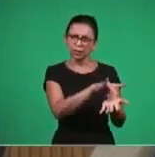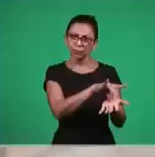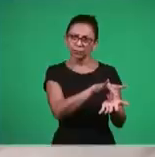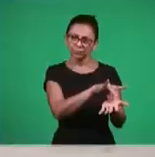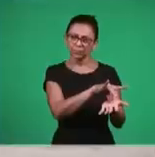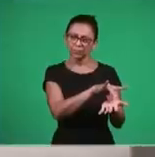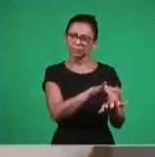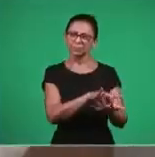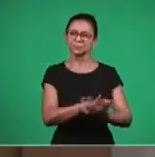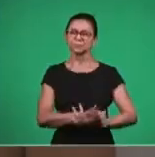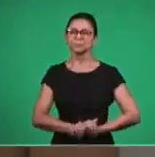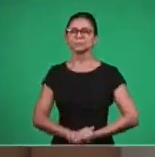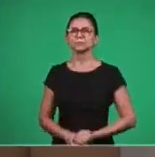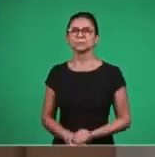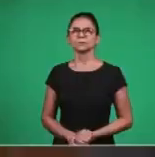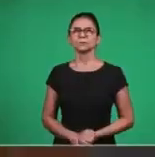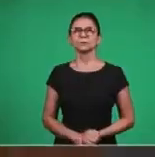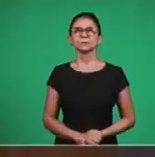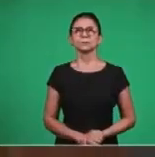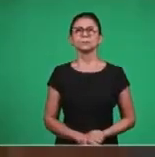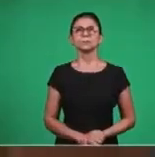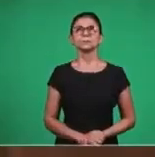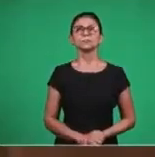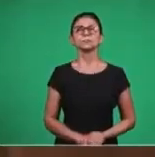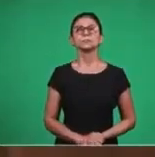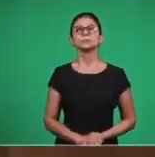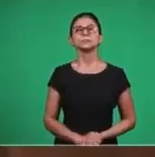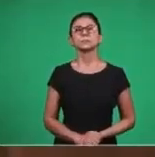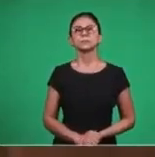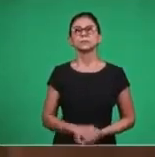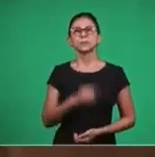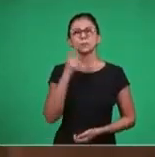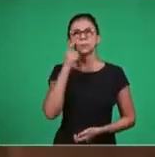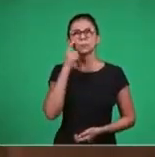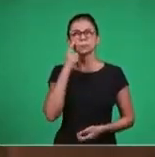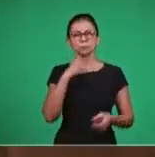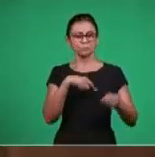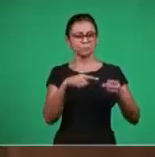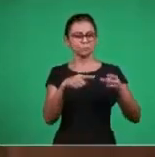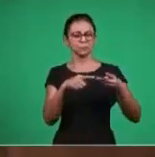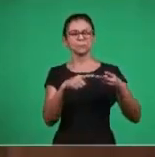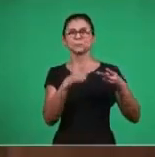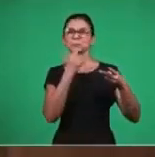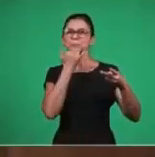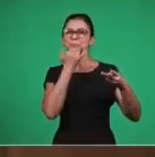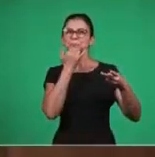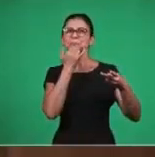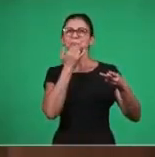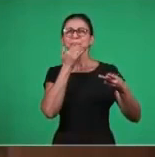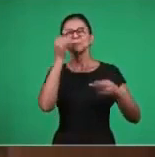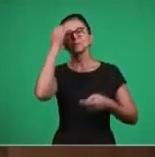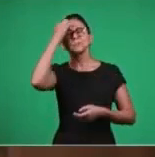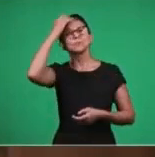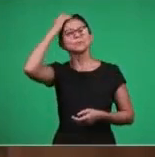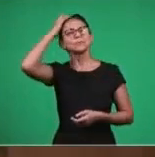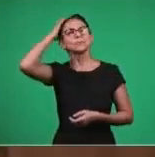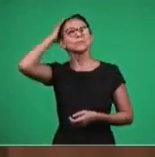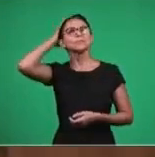It is for us. So very good. So let's go to the second excuse.